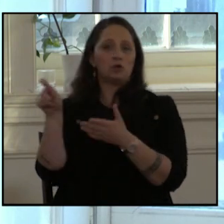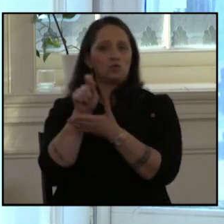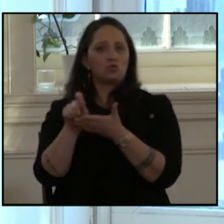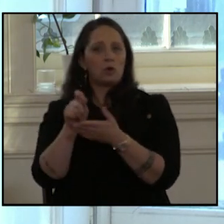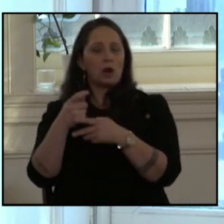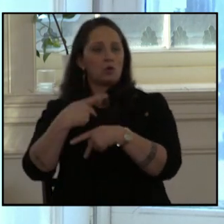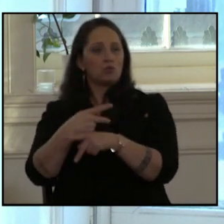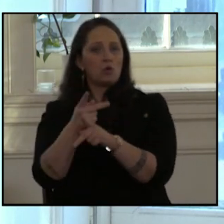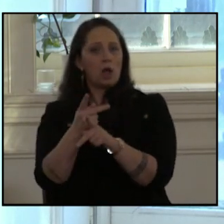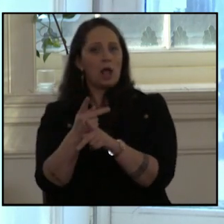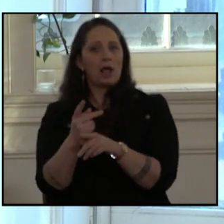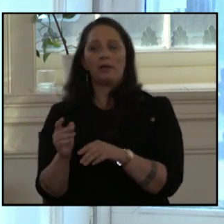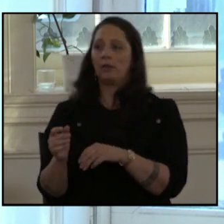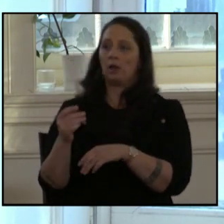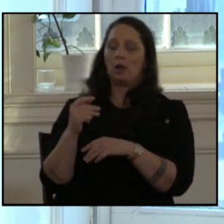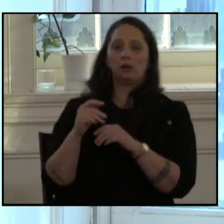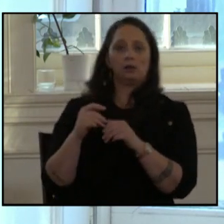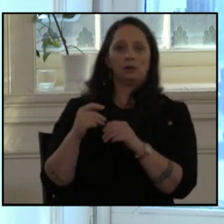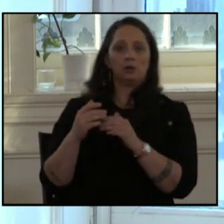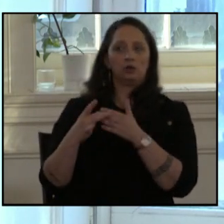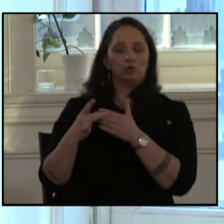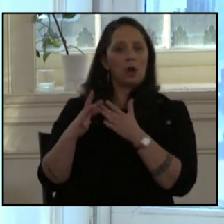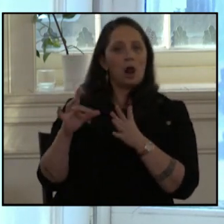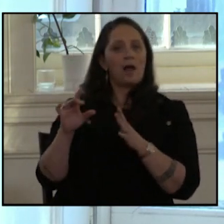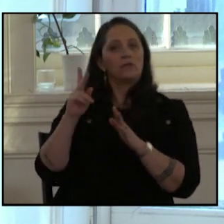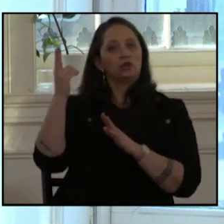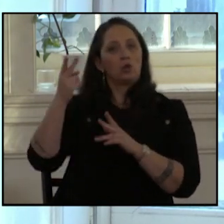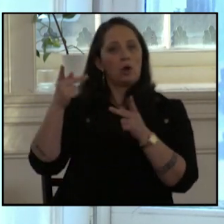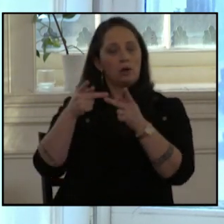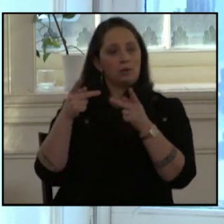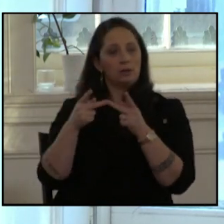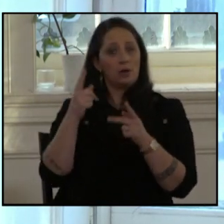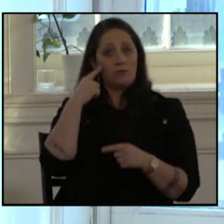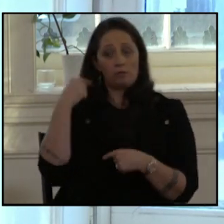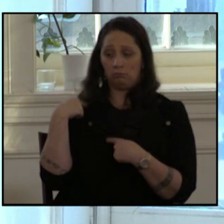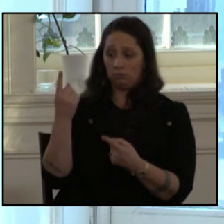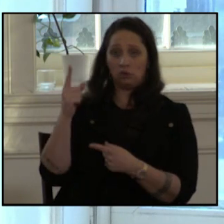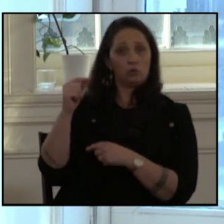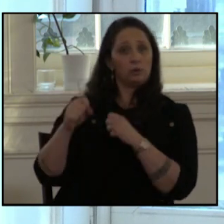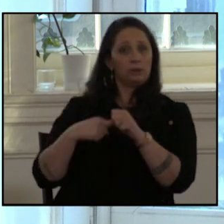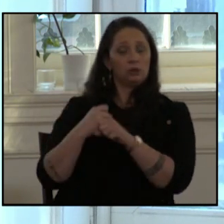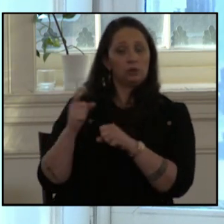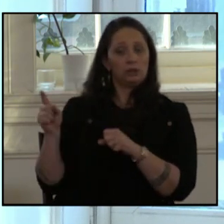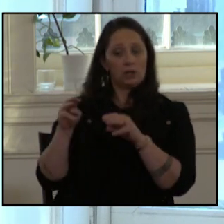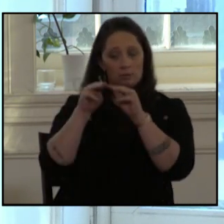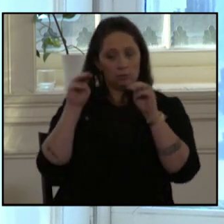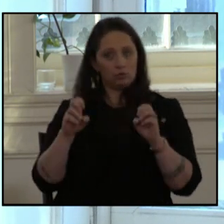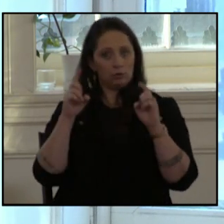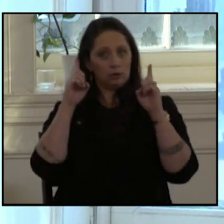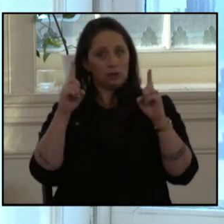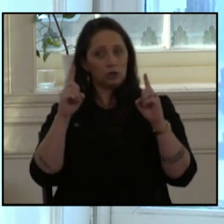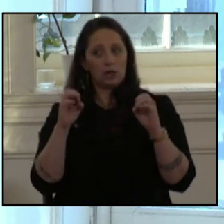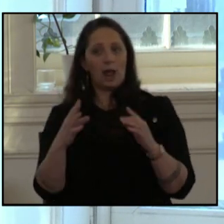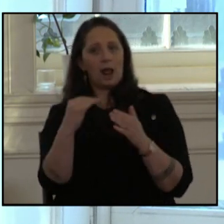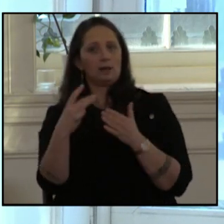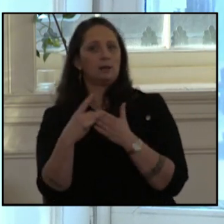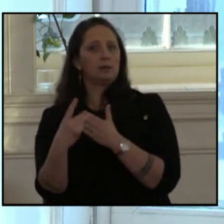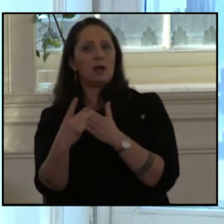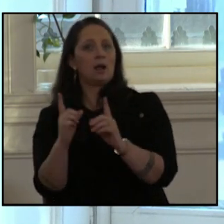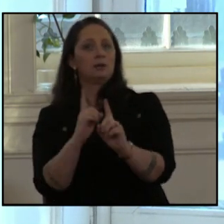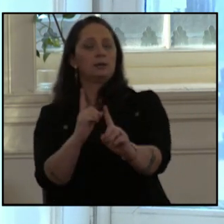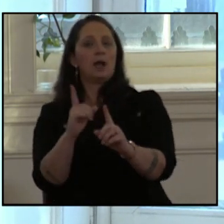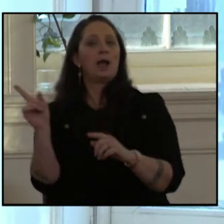producer, and director of historical period plays. For the past 20 years, she has been a museum educator and guide, and Tammy